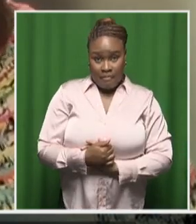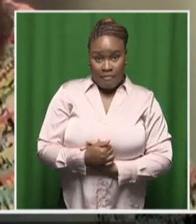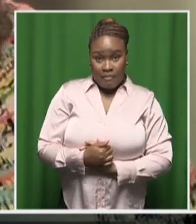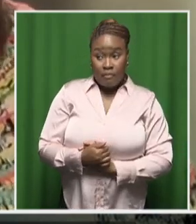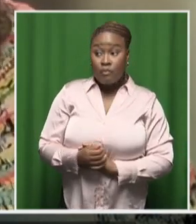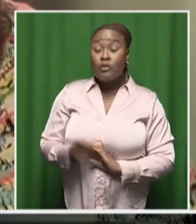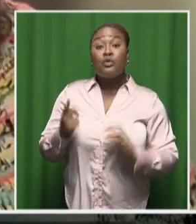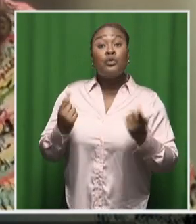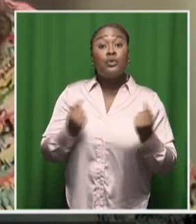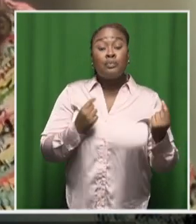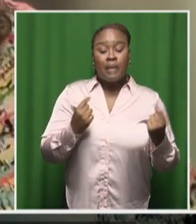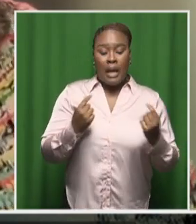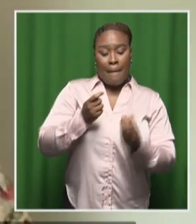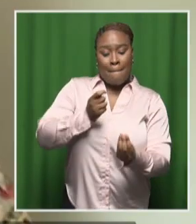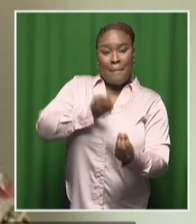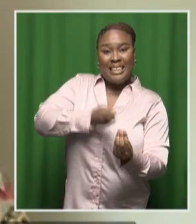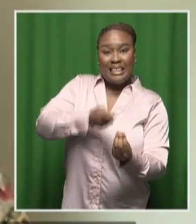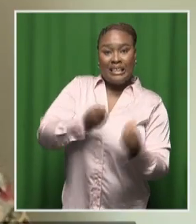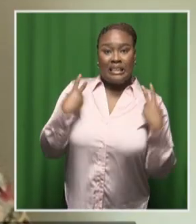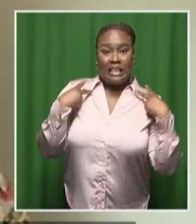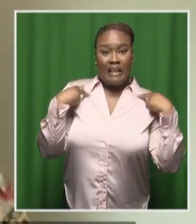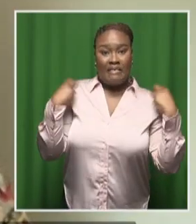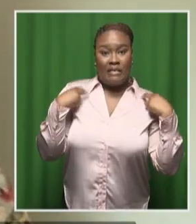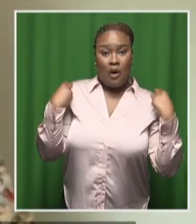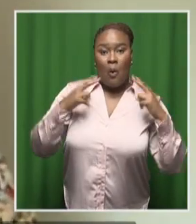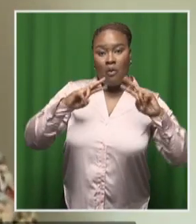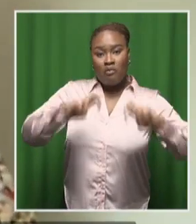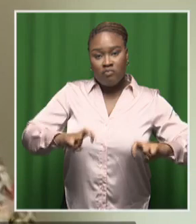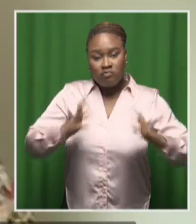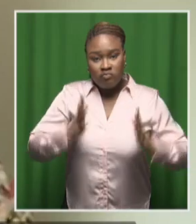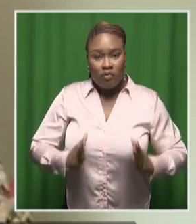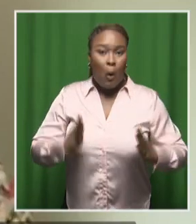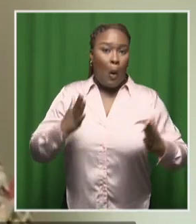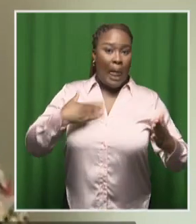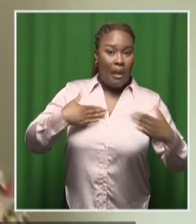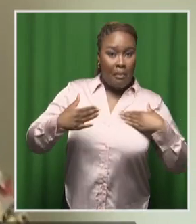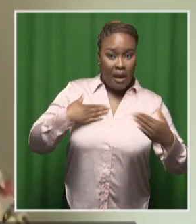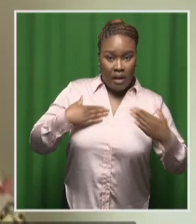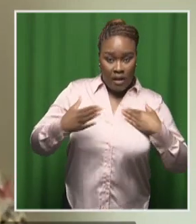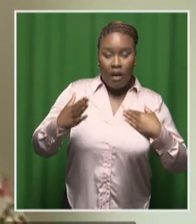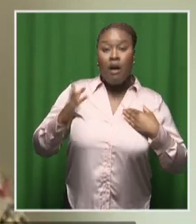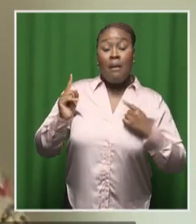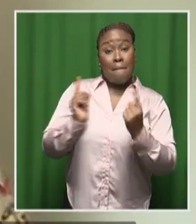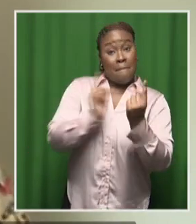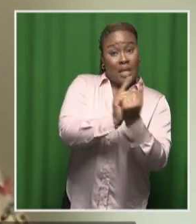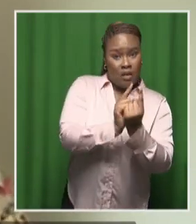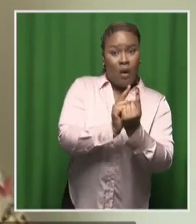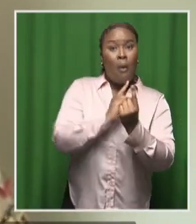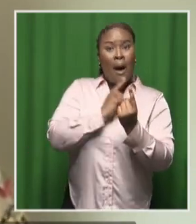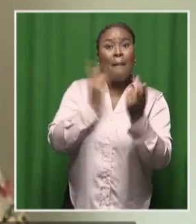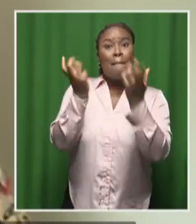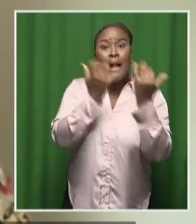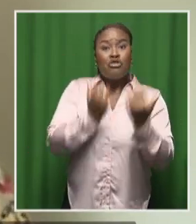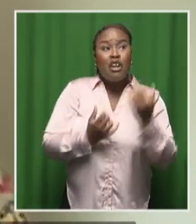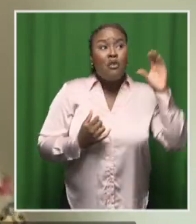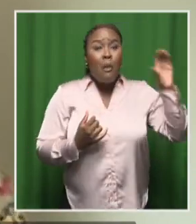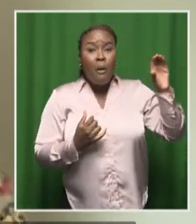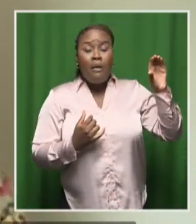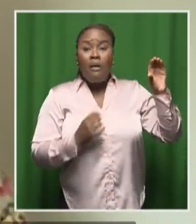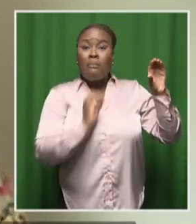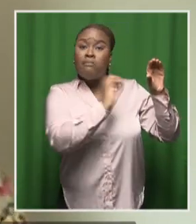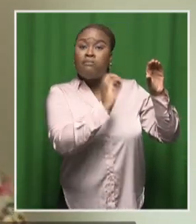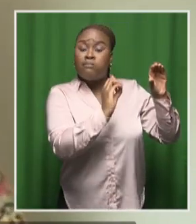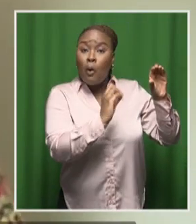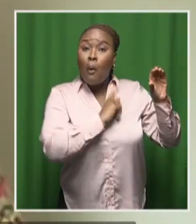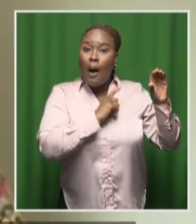speak to the maintenance investigator or the clerk, and because there's budget for this, because we